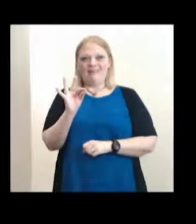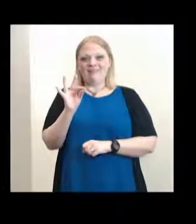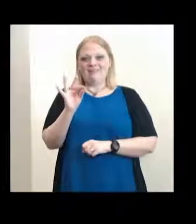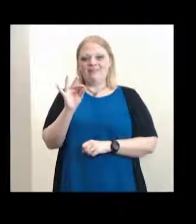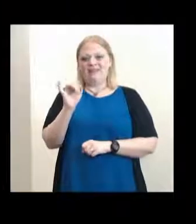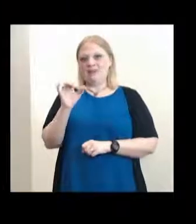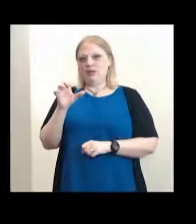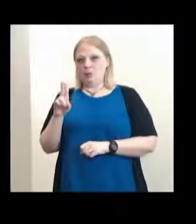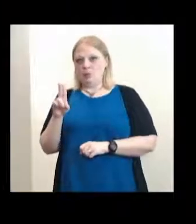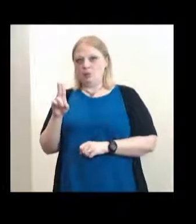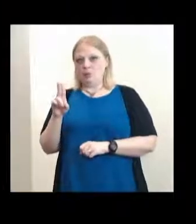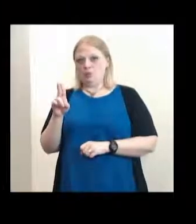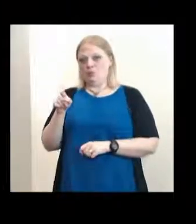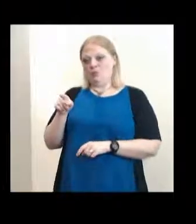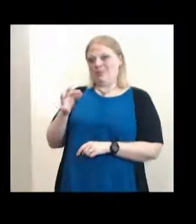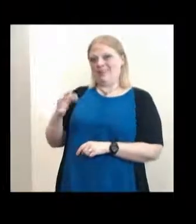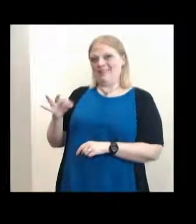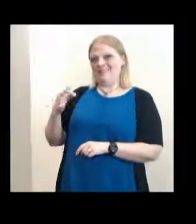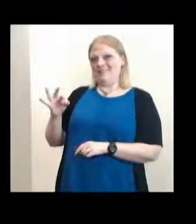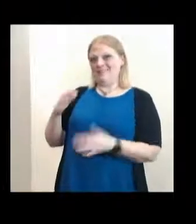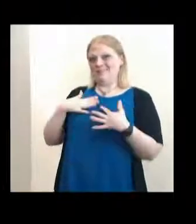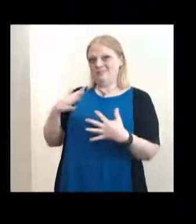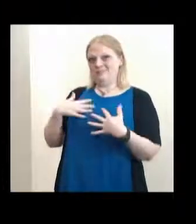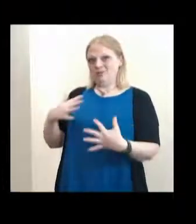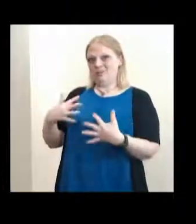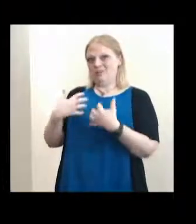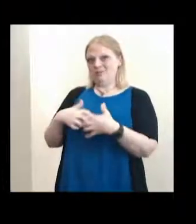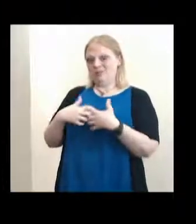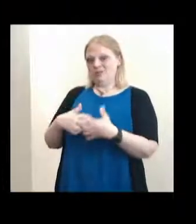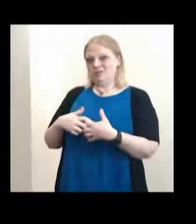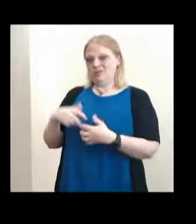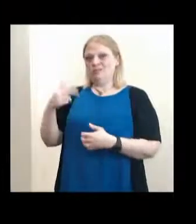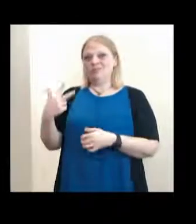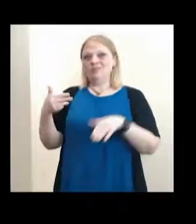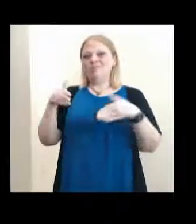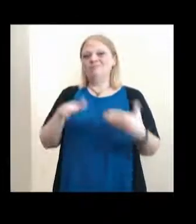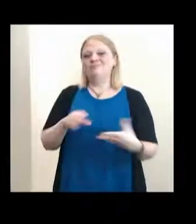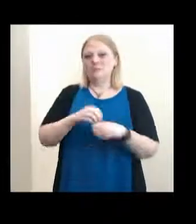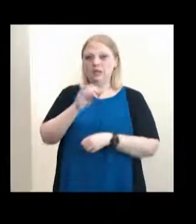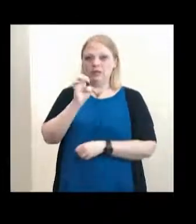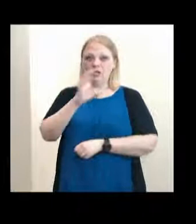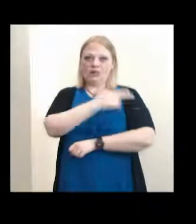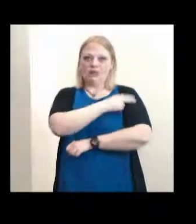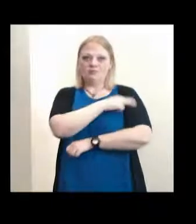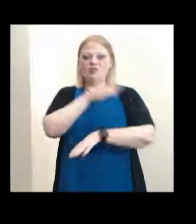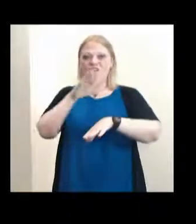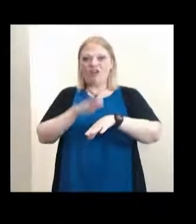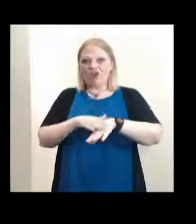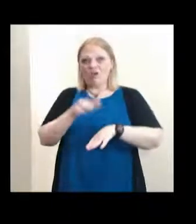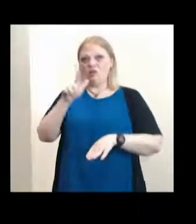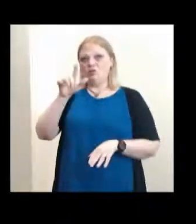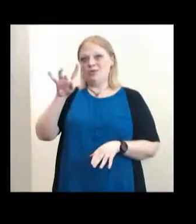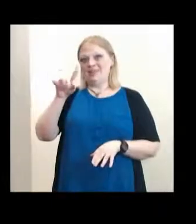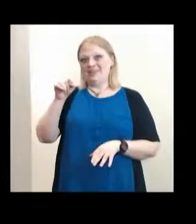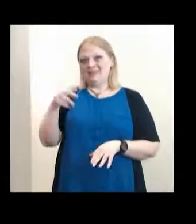ICU, 19 were on an airway assist, and 3 died in the Erie County hospitals on March 28th.